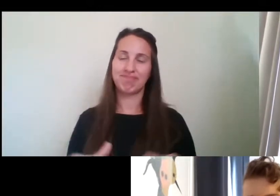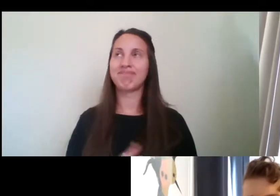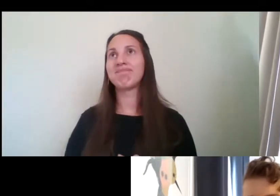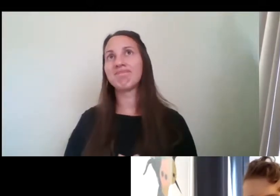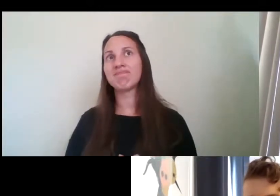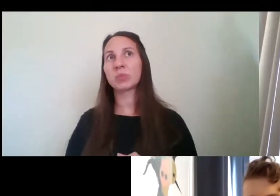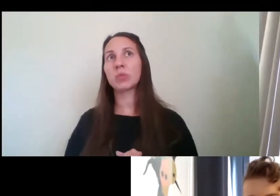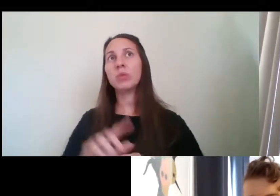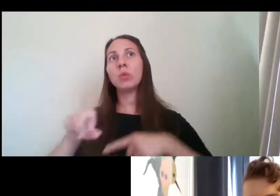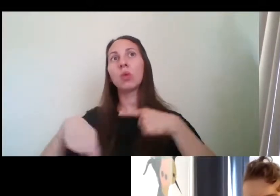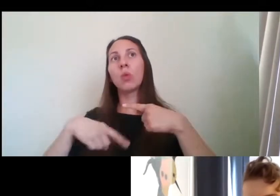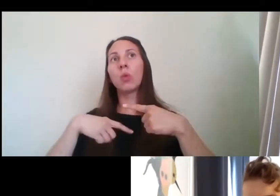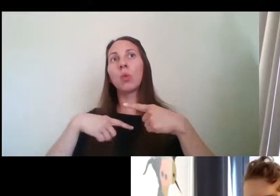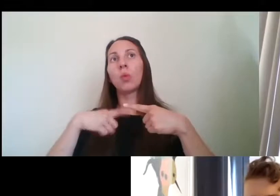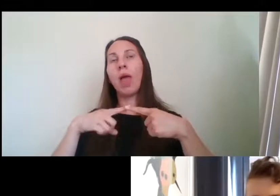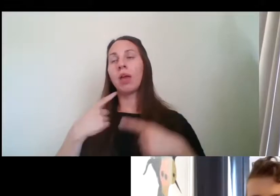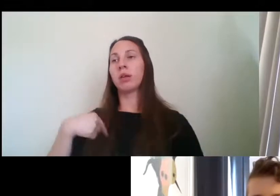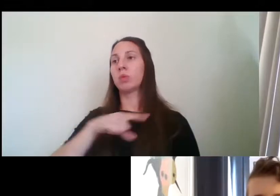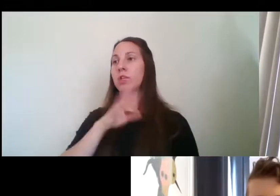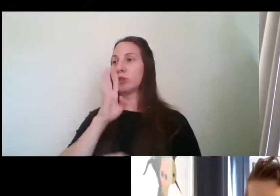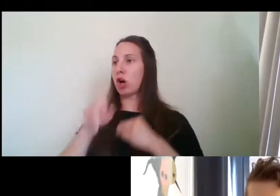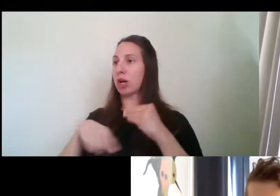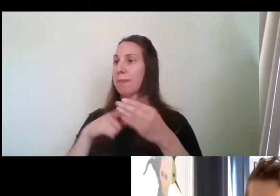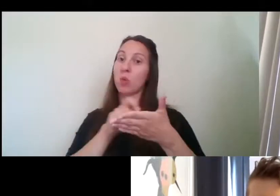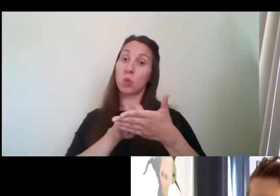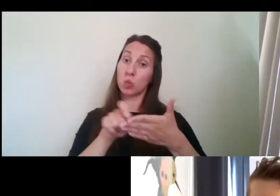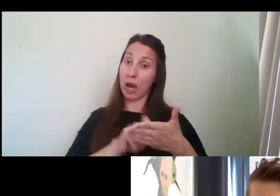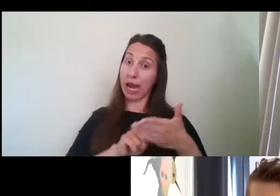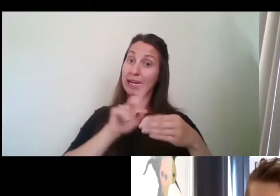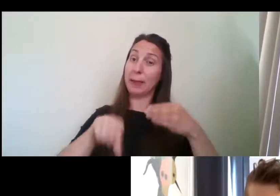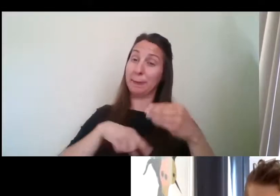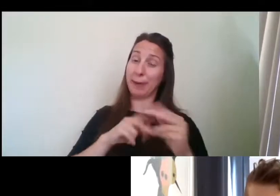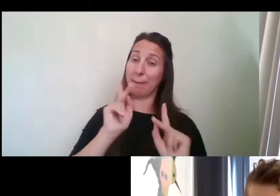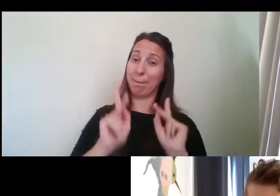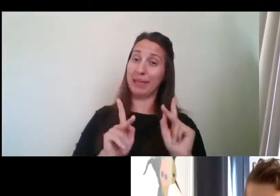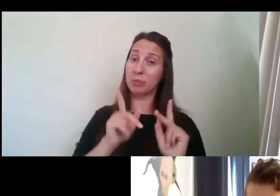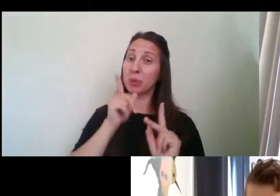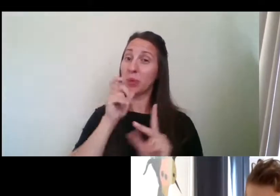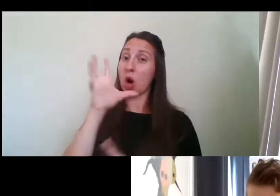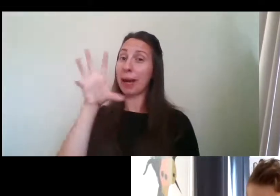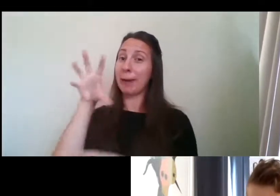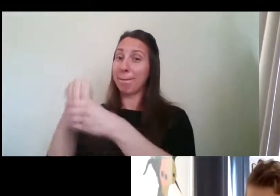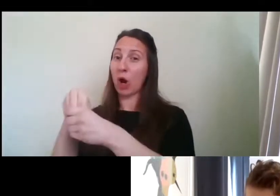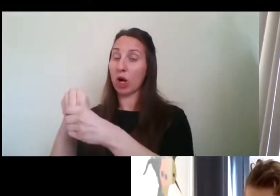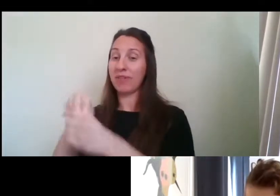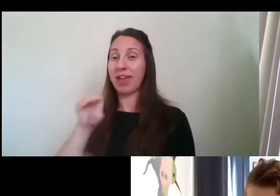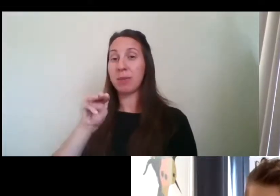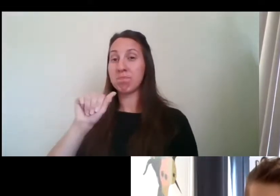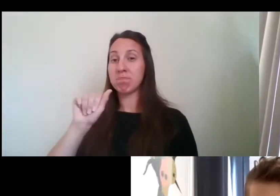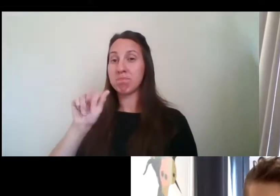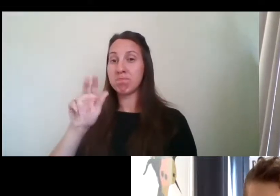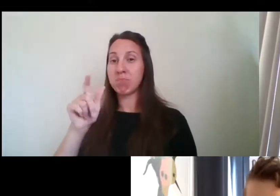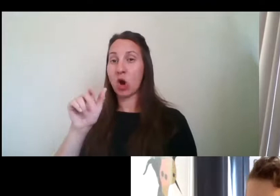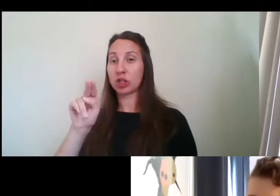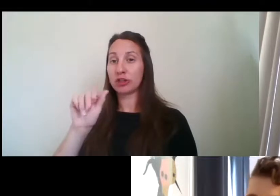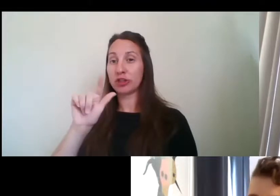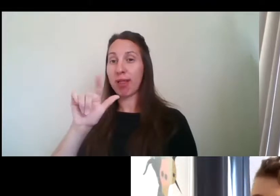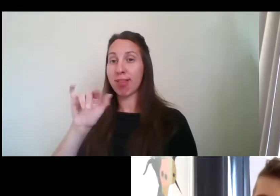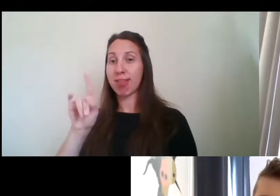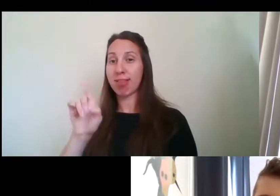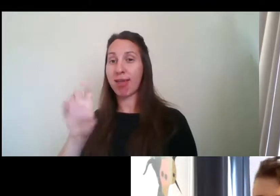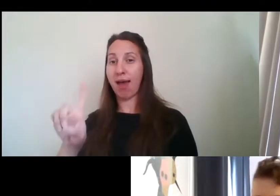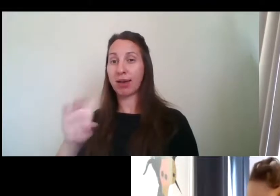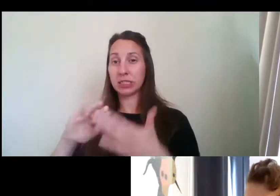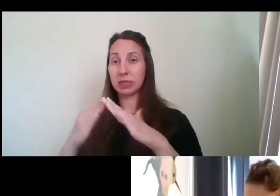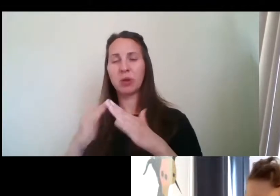when we talk about writing about people who are part of a marginalized community, how do we generate empathy? And you see this a lot in